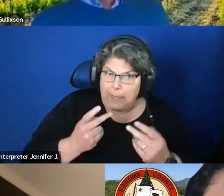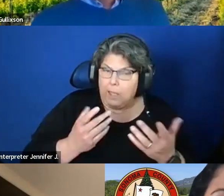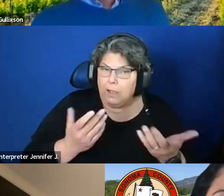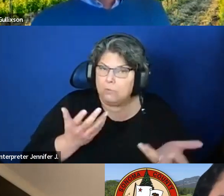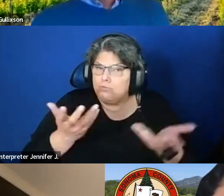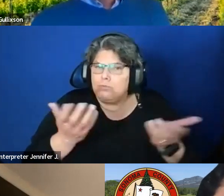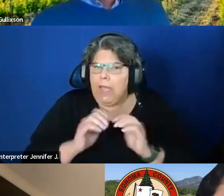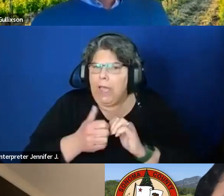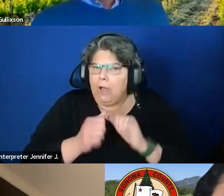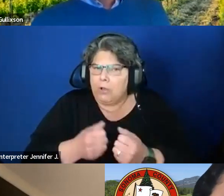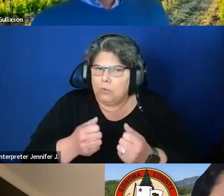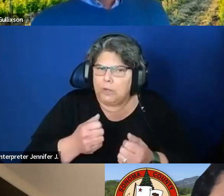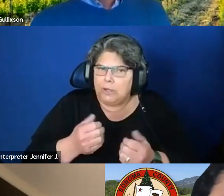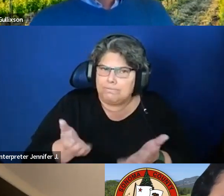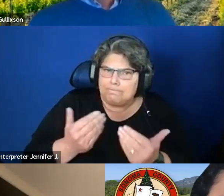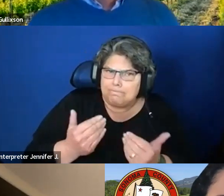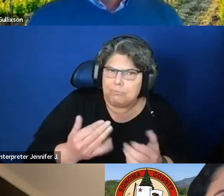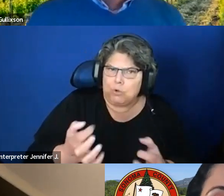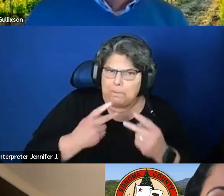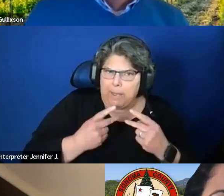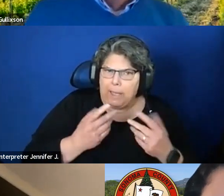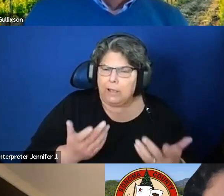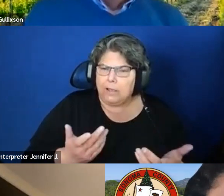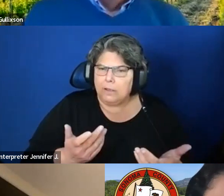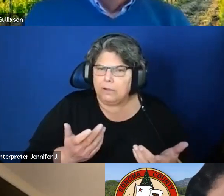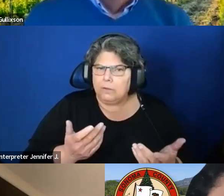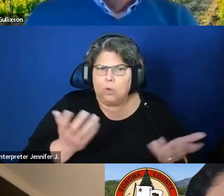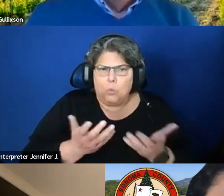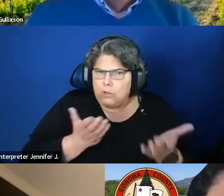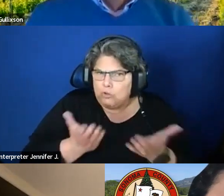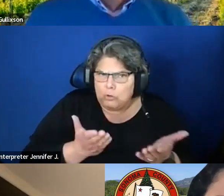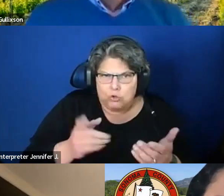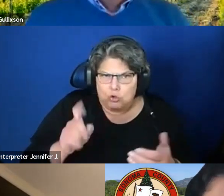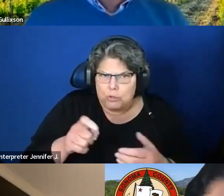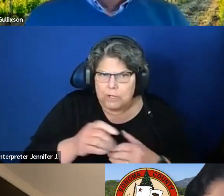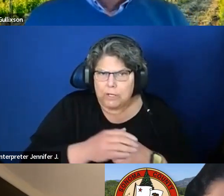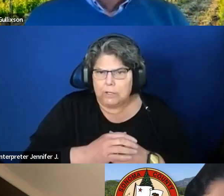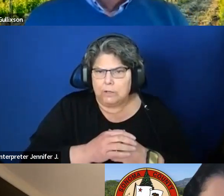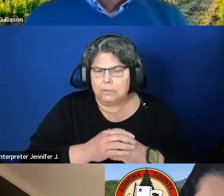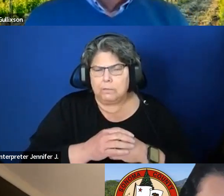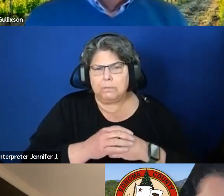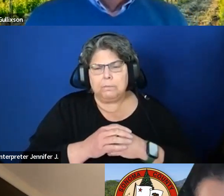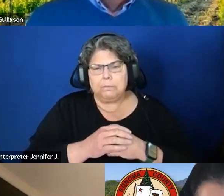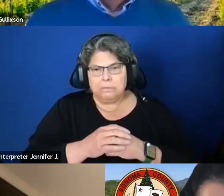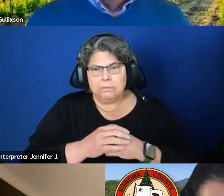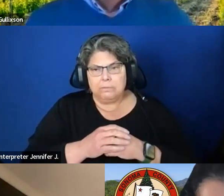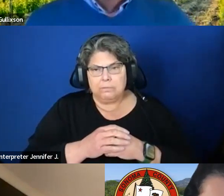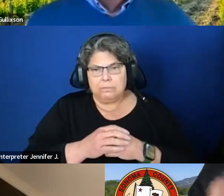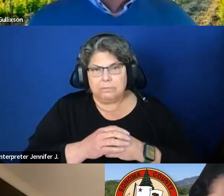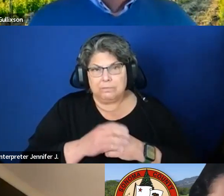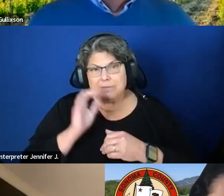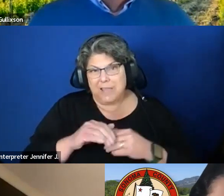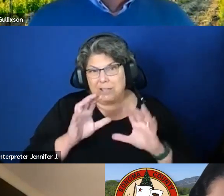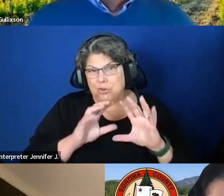do to get you to come back? And what services do you need? This is a group, I'd like